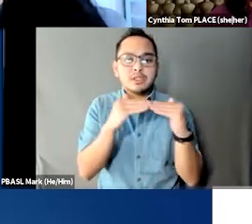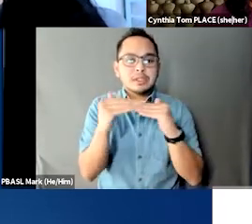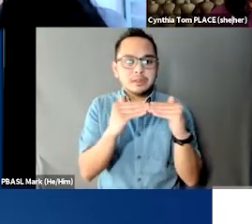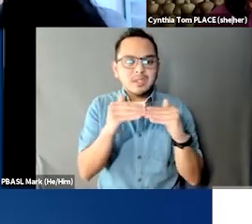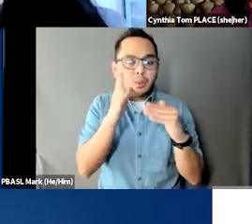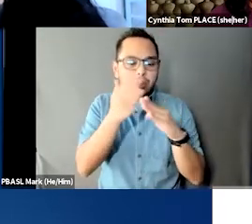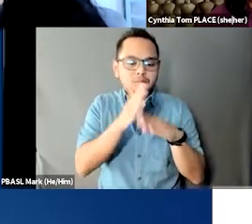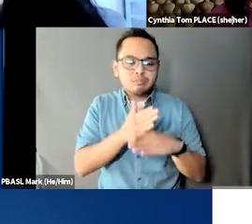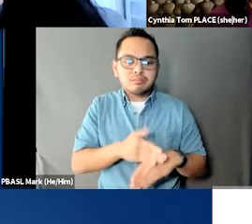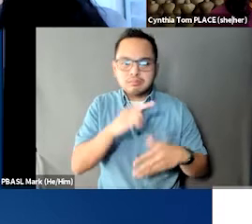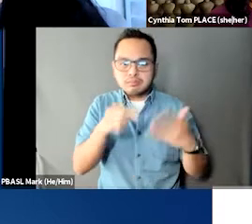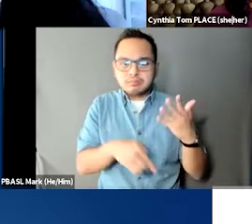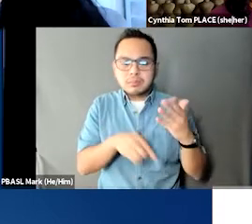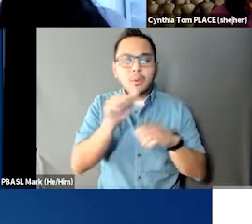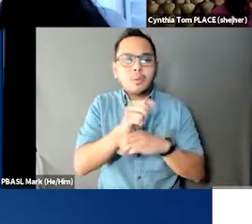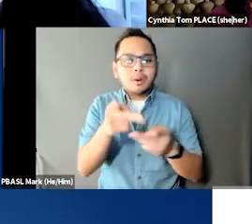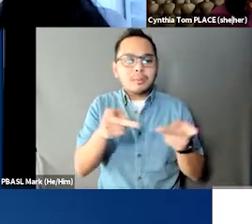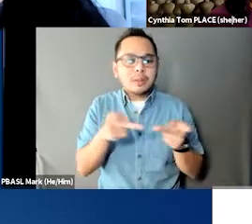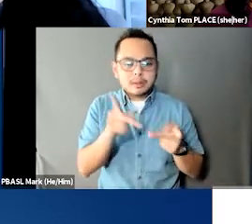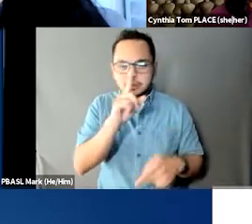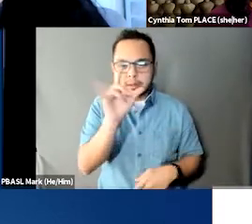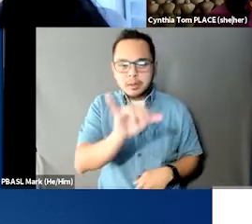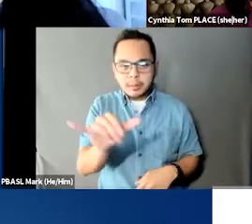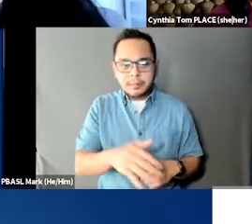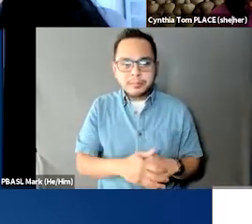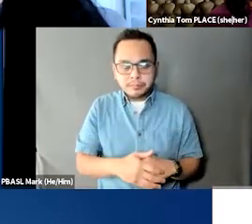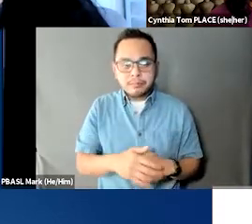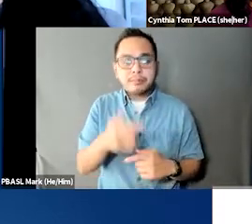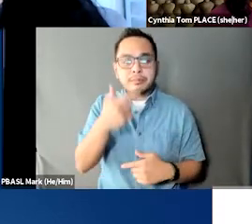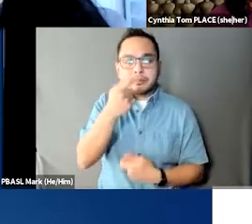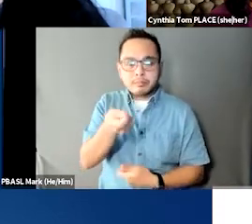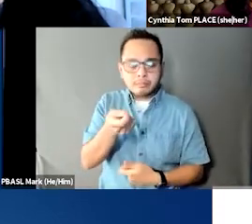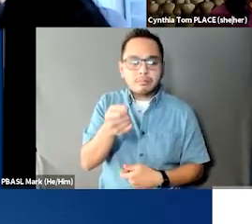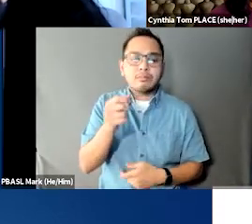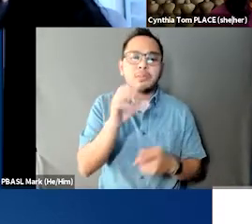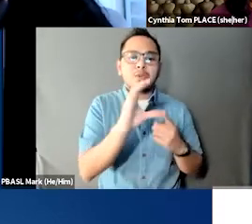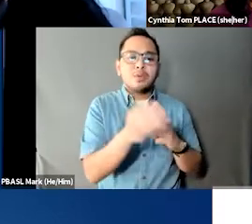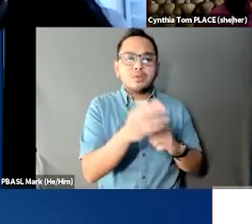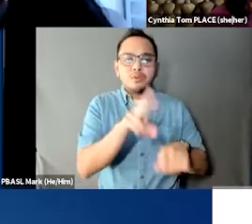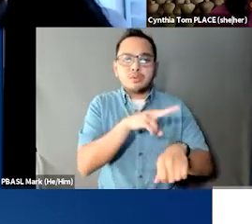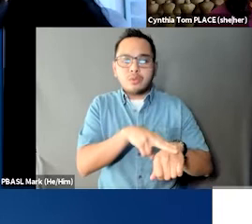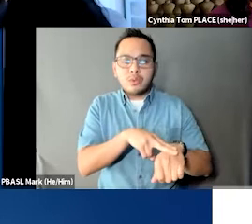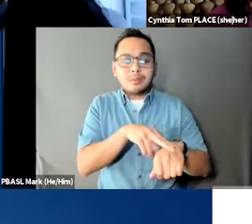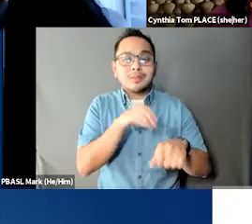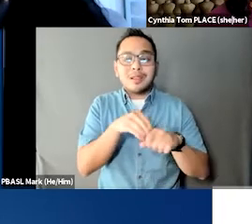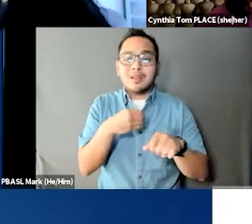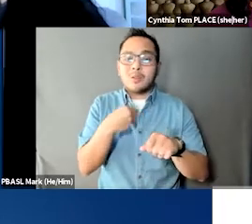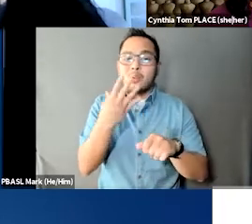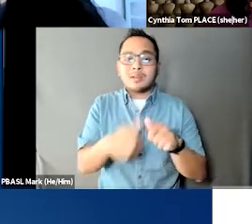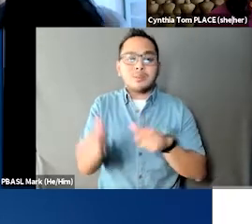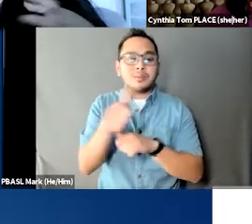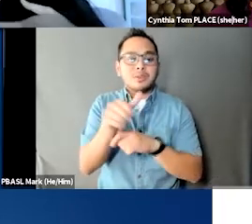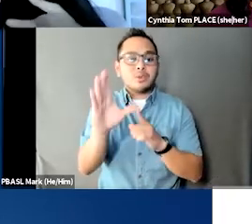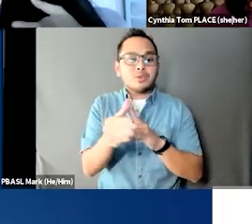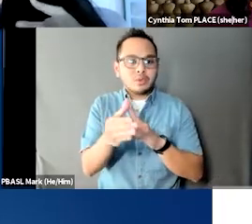supremacy culture in the workplace. What I found interesting is how the cultural norms in white supremacy culture directly